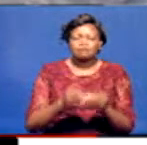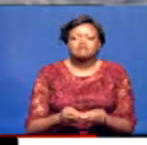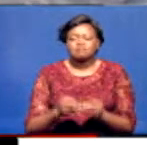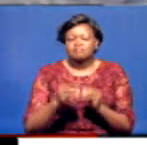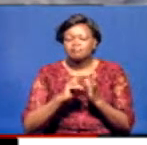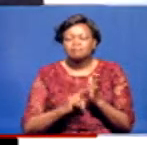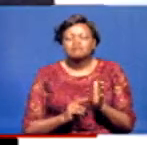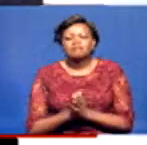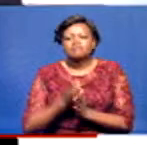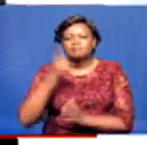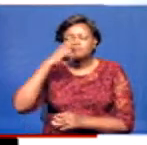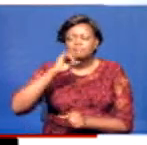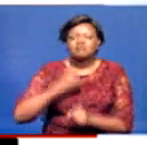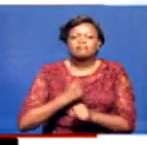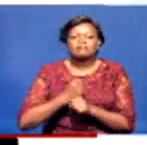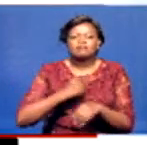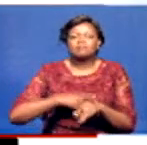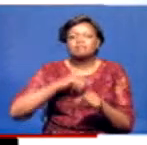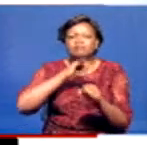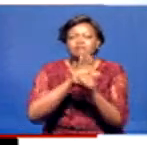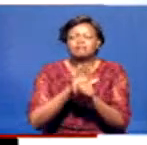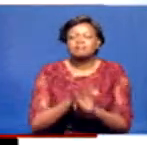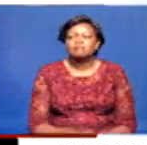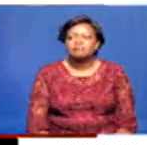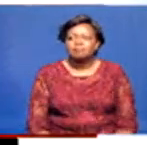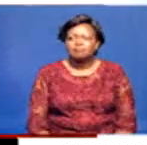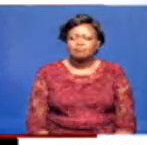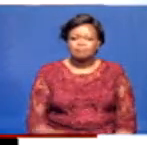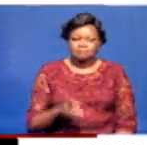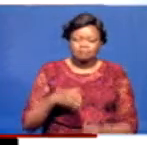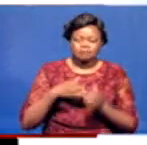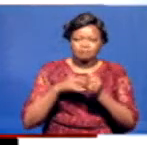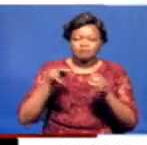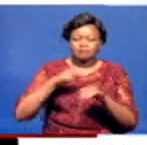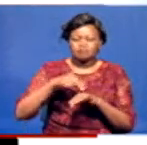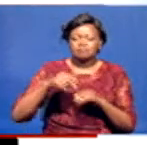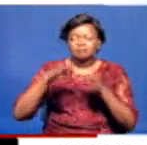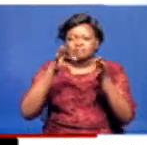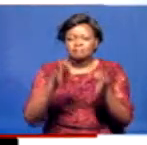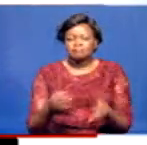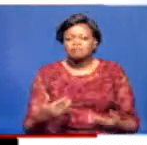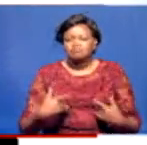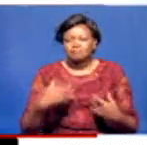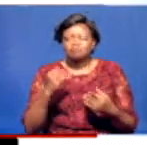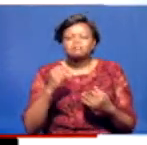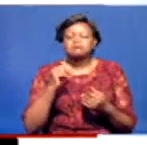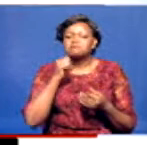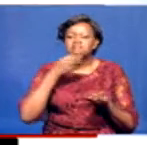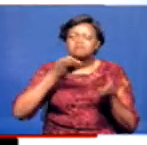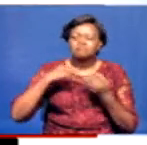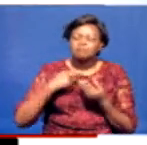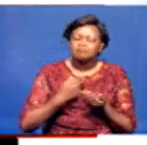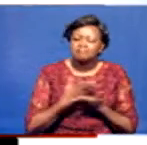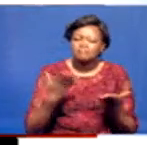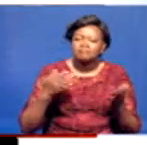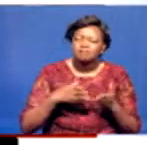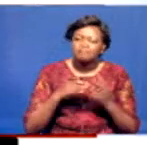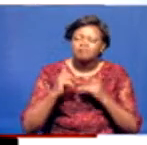during the COVID-19 period. The initiative led by the National Treasury scored zero. They did not give us any opportunity to discuss the budget as it was